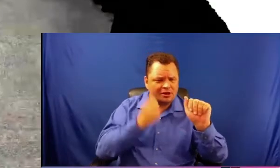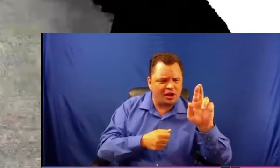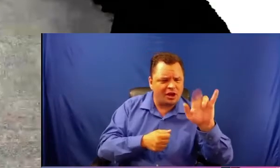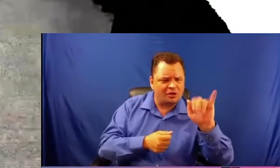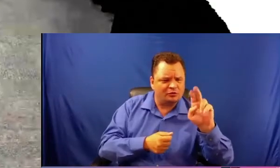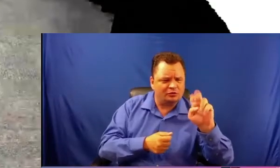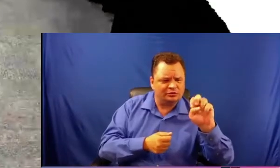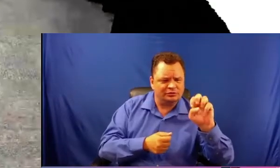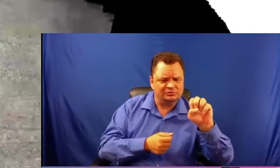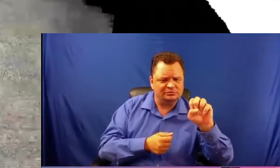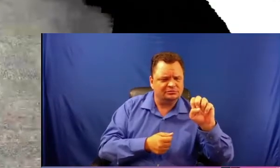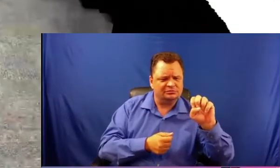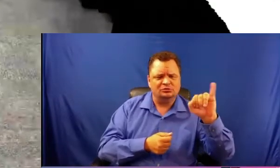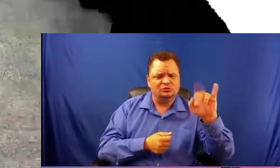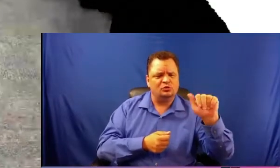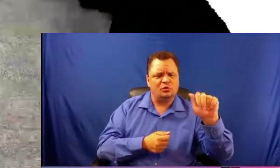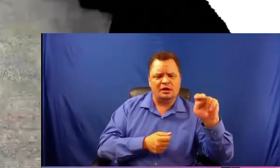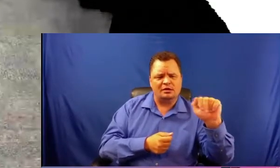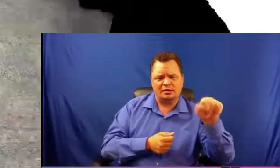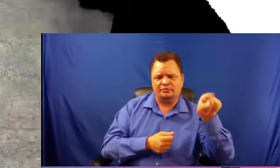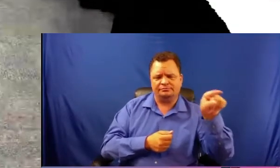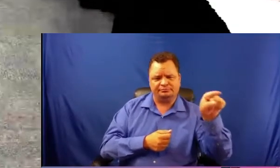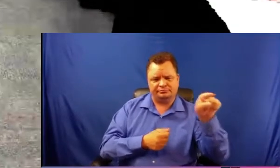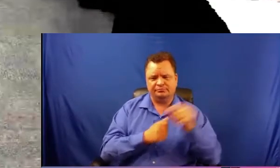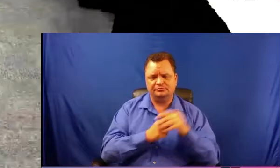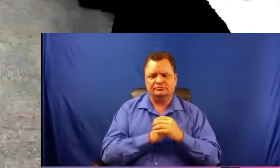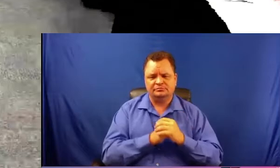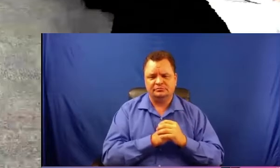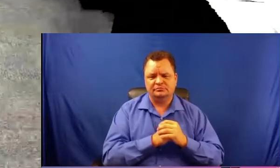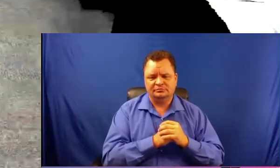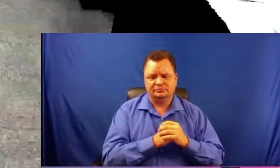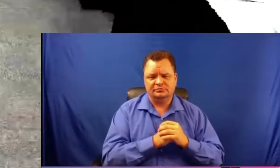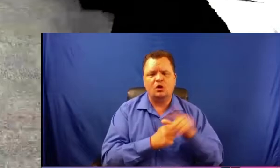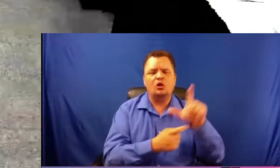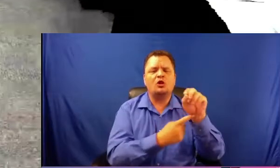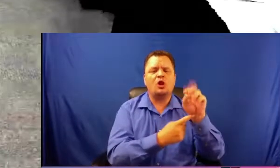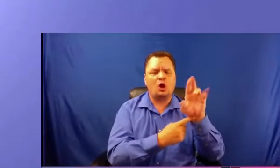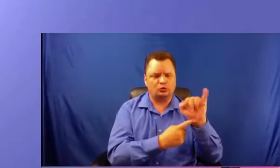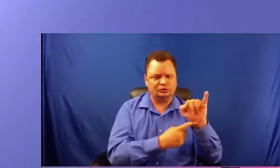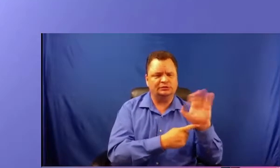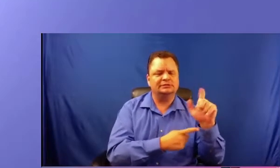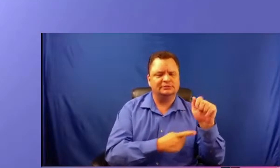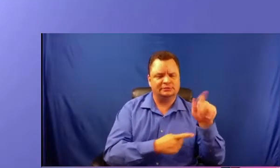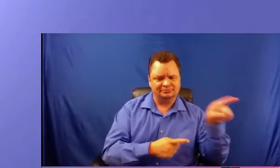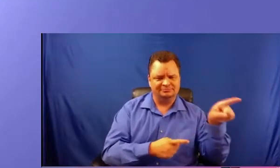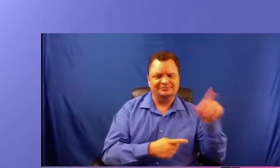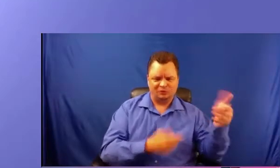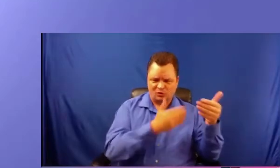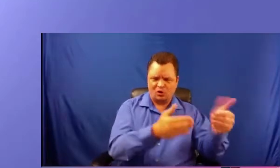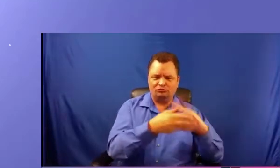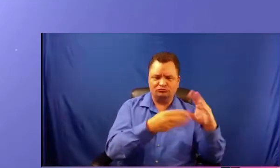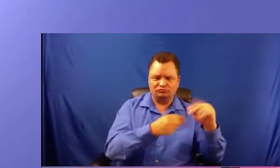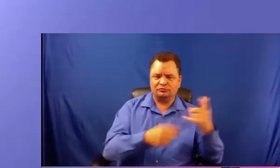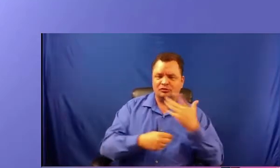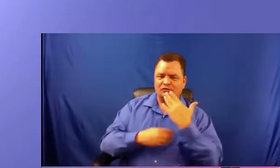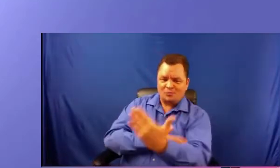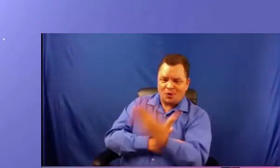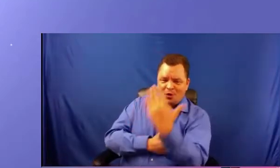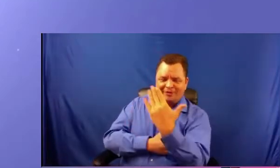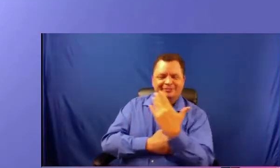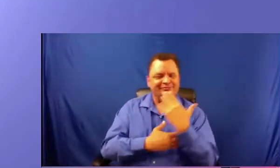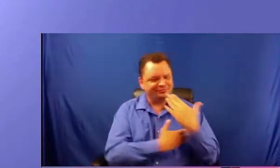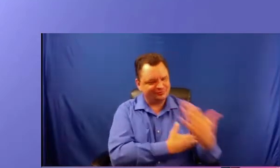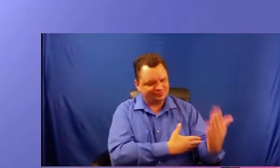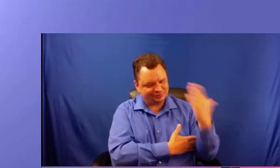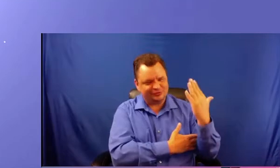members. This is Lori Clayton with Hey, Financial Lori. Services. How are you today? Yeah, go ahead. So, let's